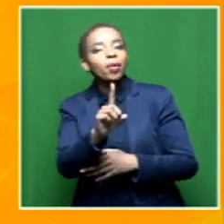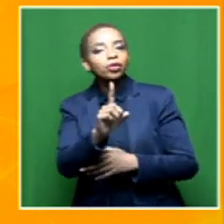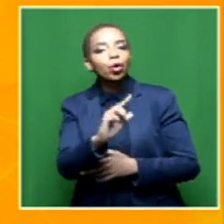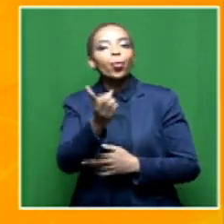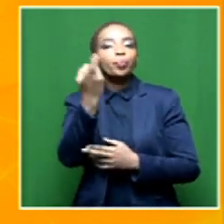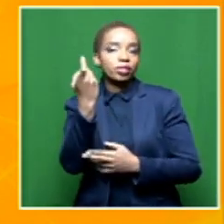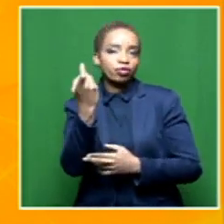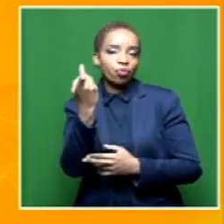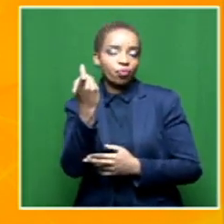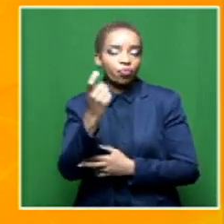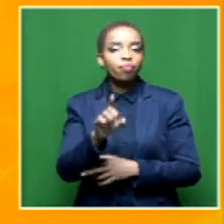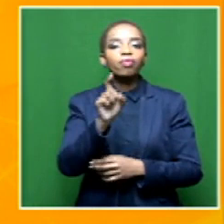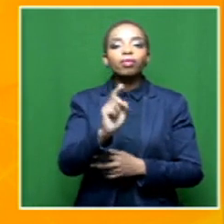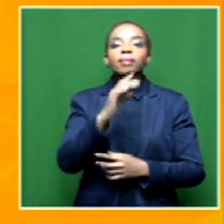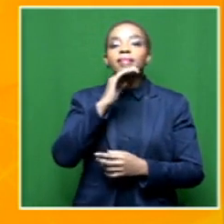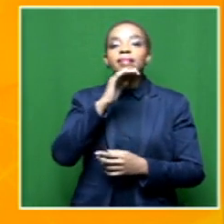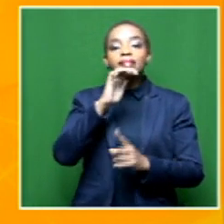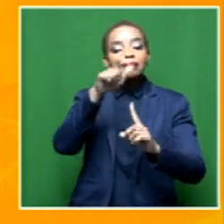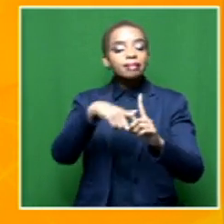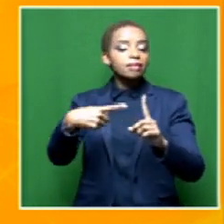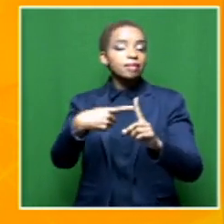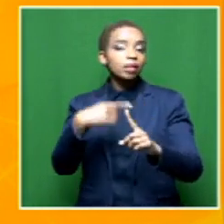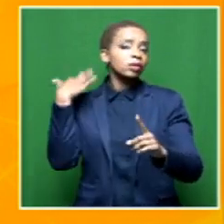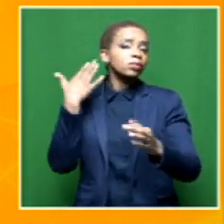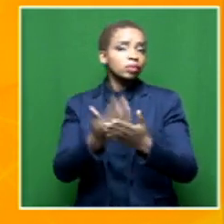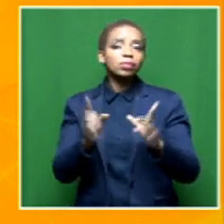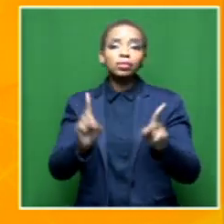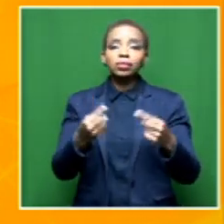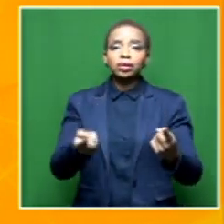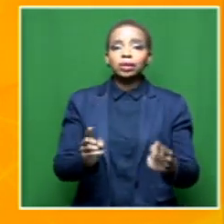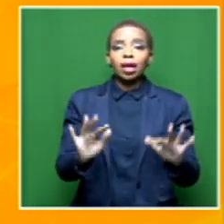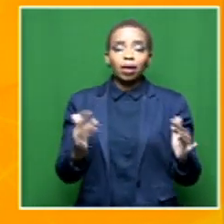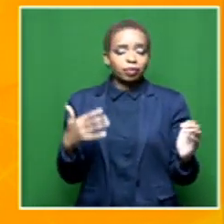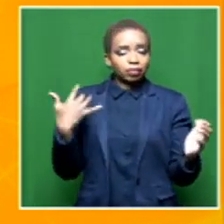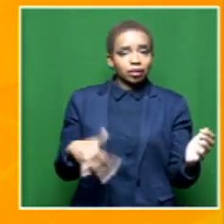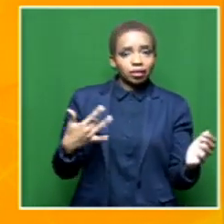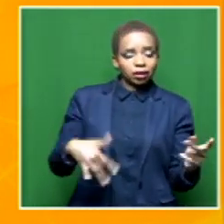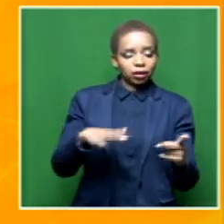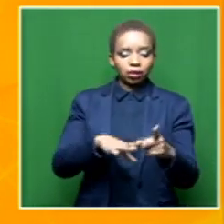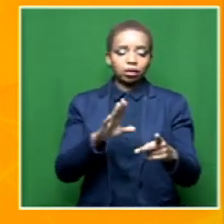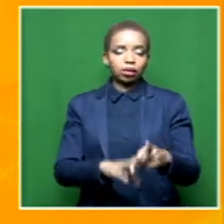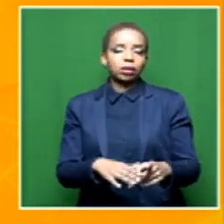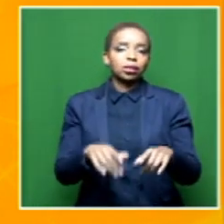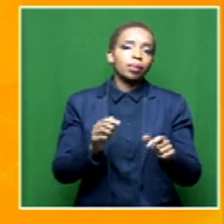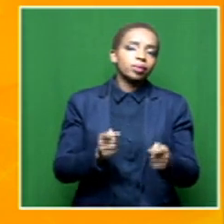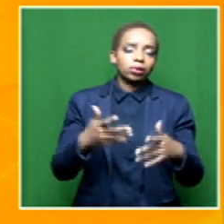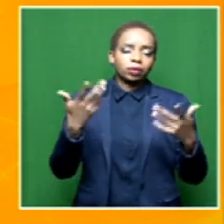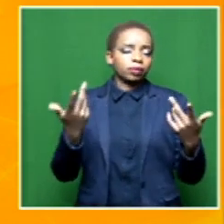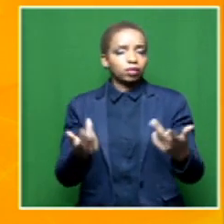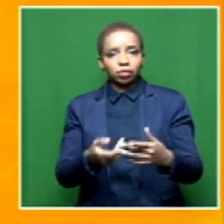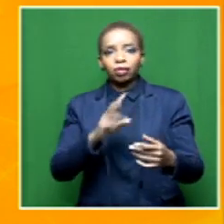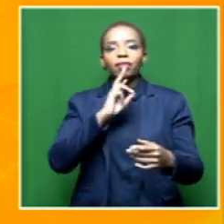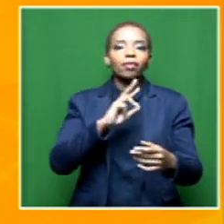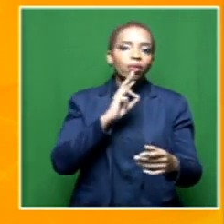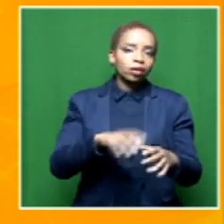is no stranger to the world of music and a self-taught classic acoustic guitarist, bassist, pianist, vocal interpreter. He